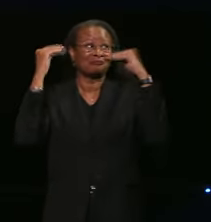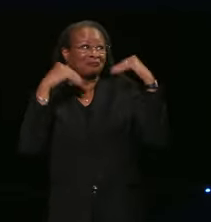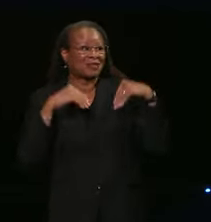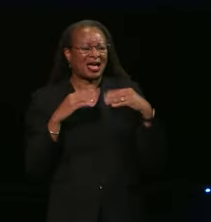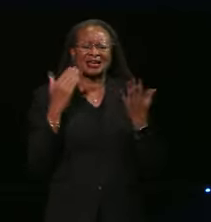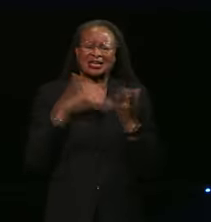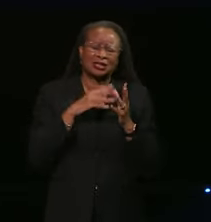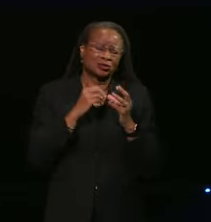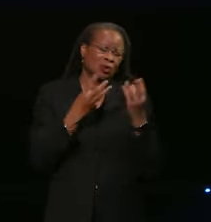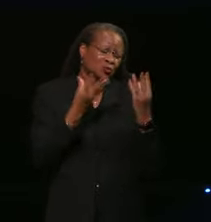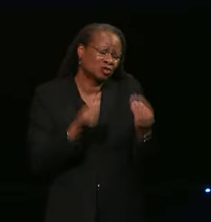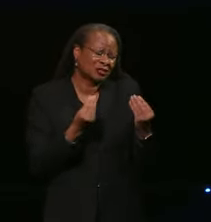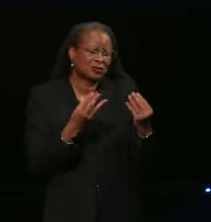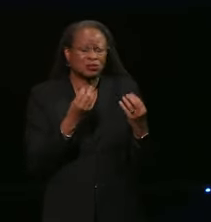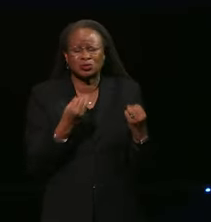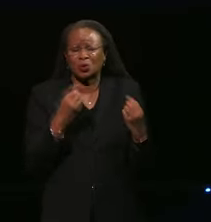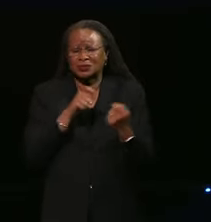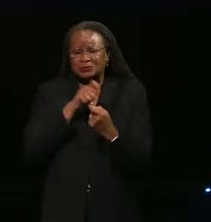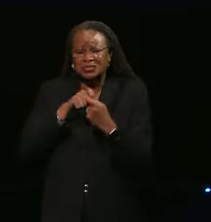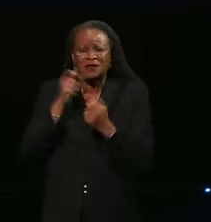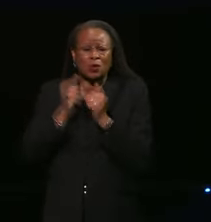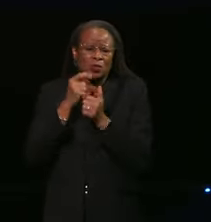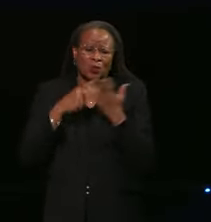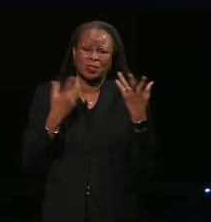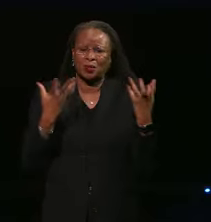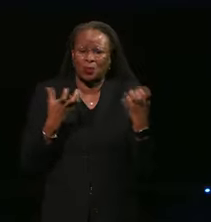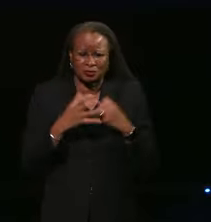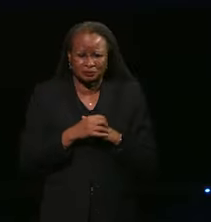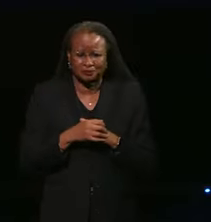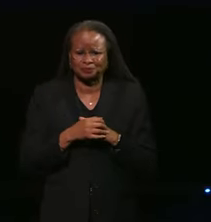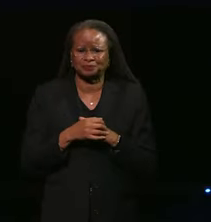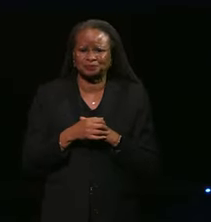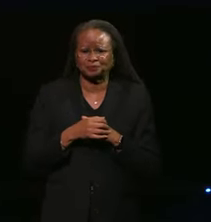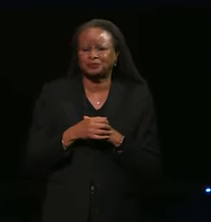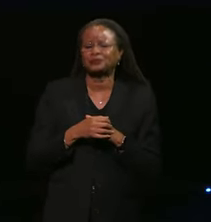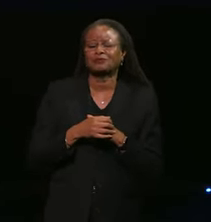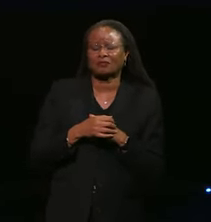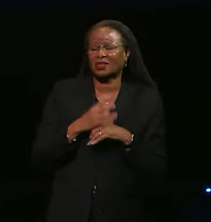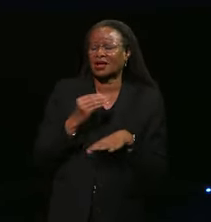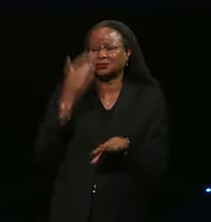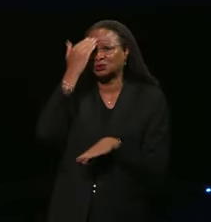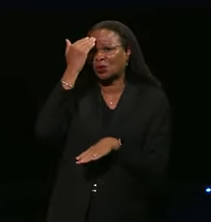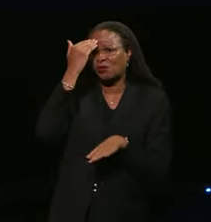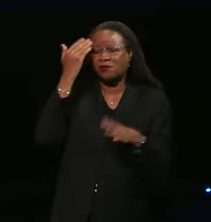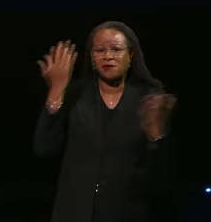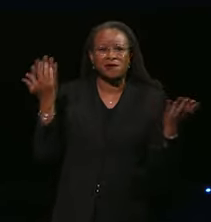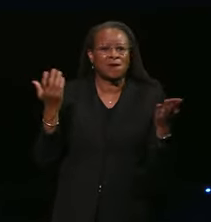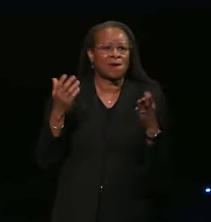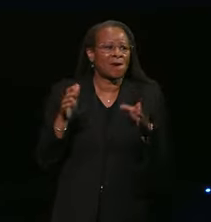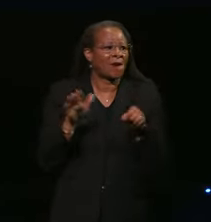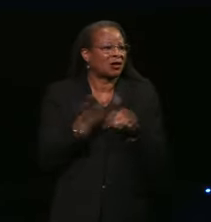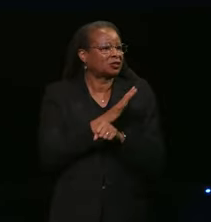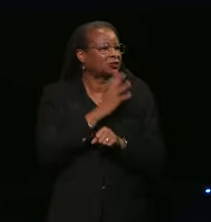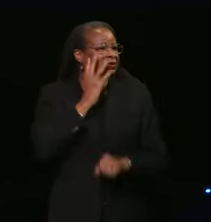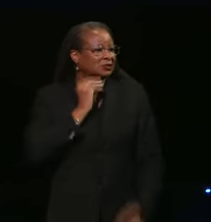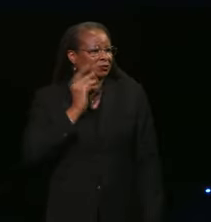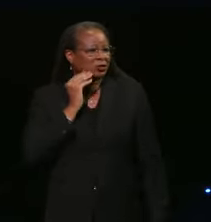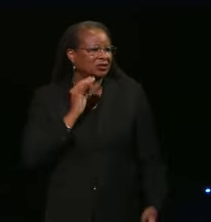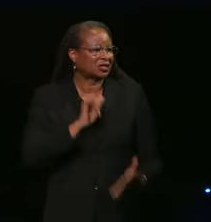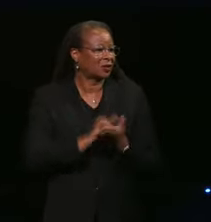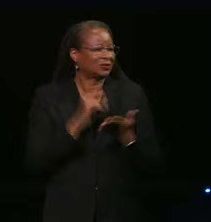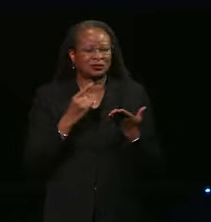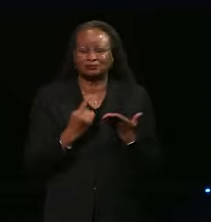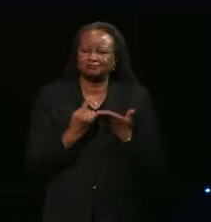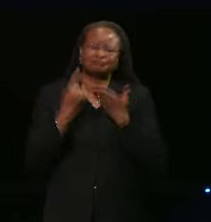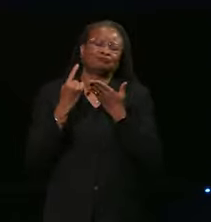so gentle and so specific with what they wanted. And you know, it just, the whole experience was a